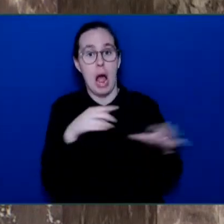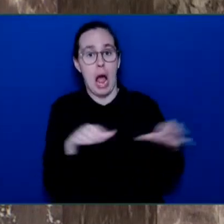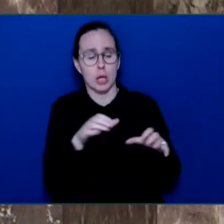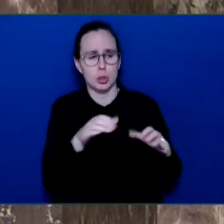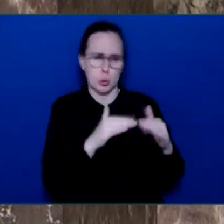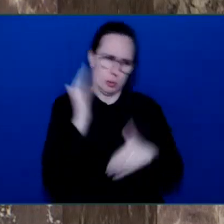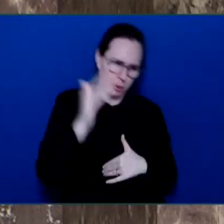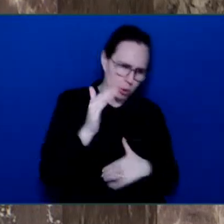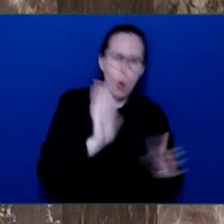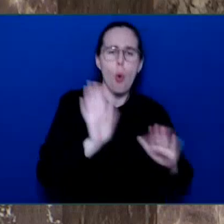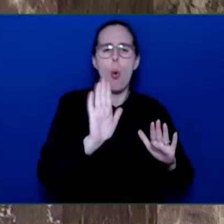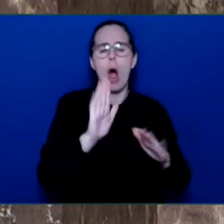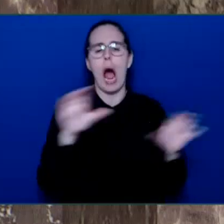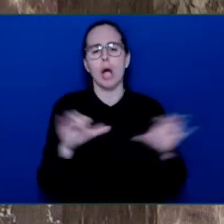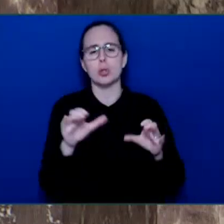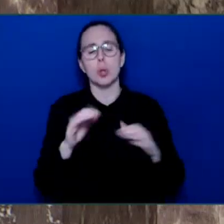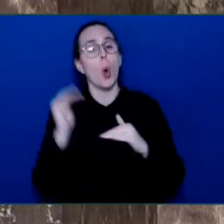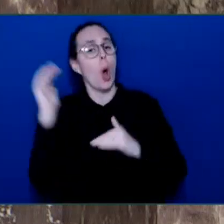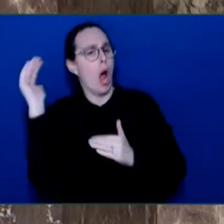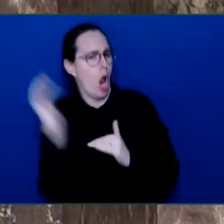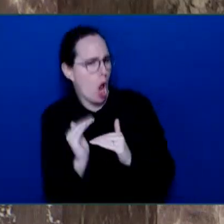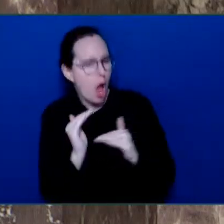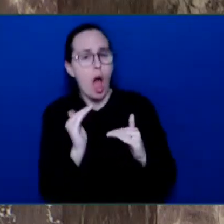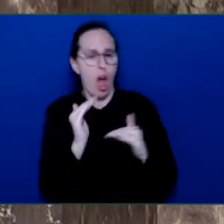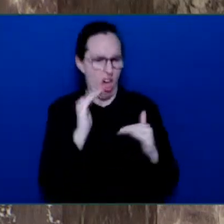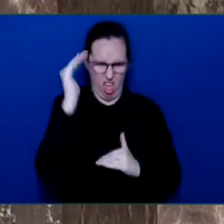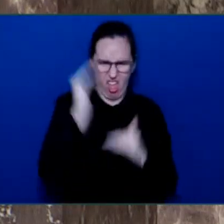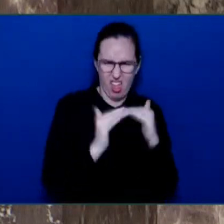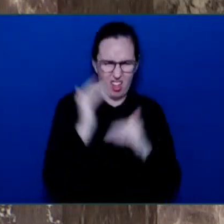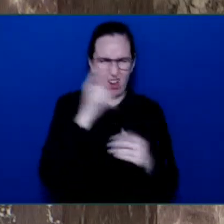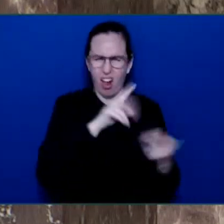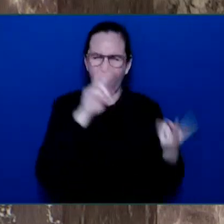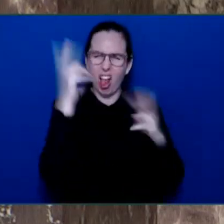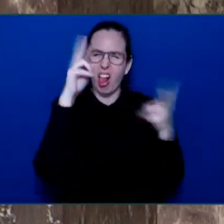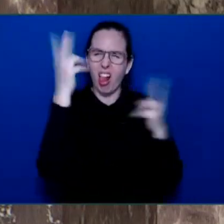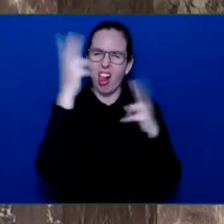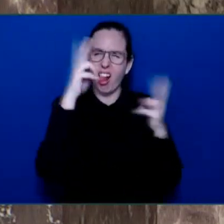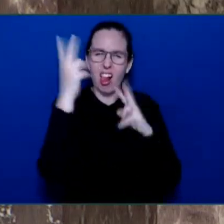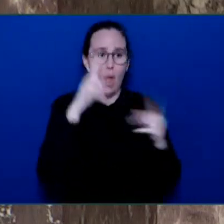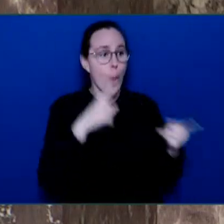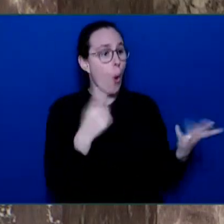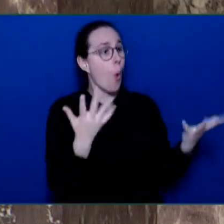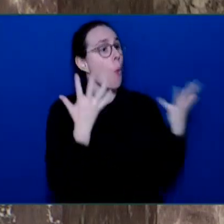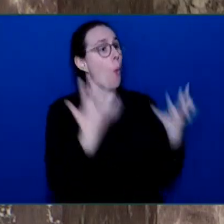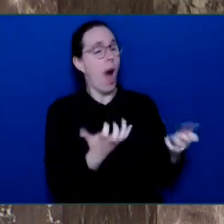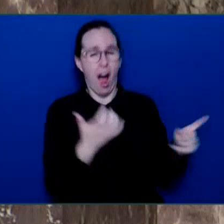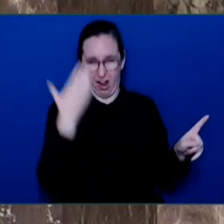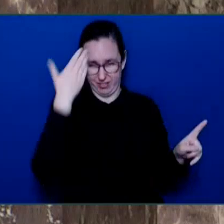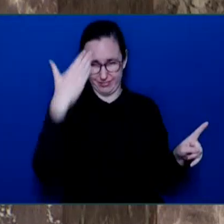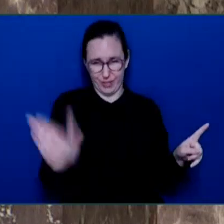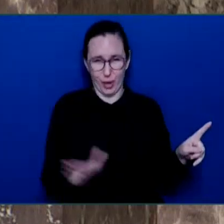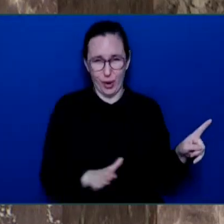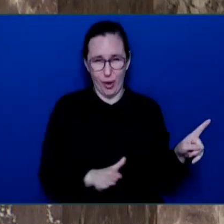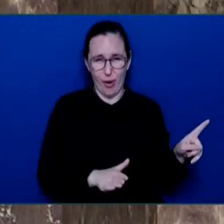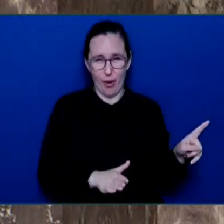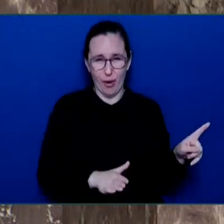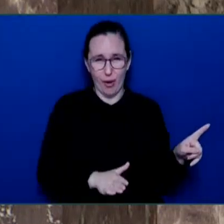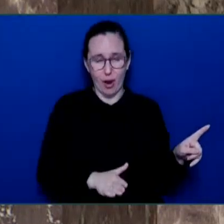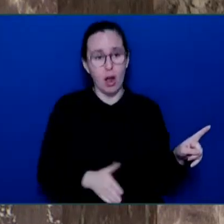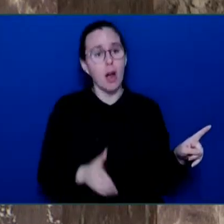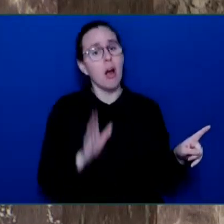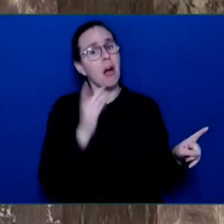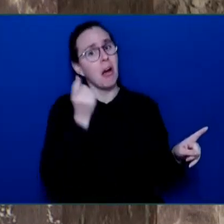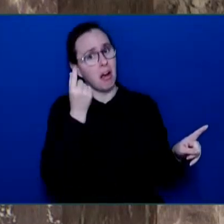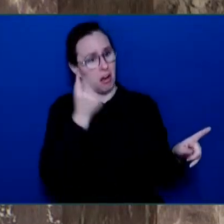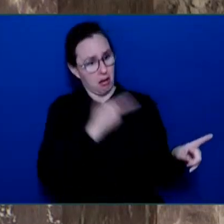want to see in British Columbia, Honourable Speaker, when it comes to housing. We have a clear plan. We are showing action on all the key items that we've